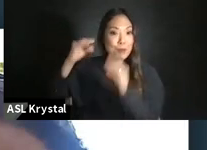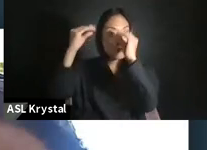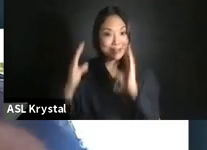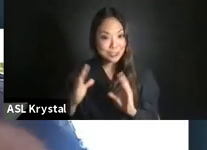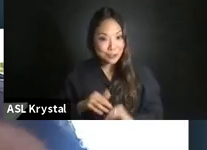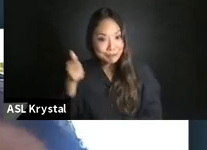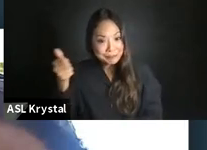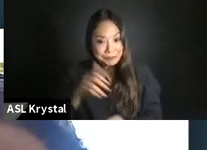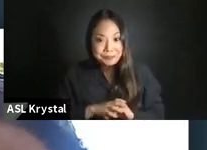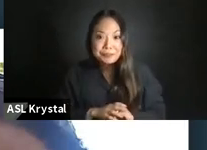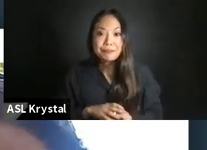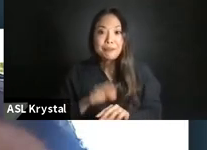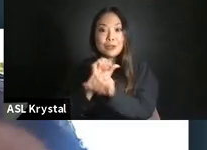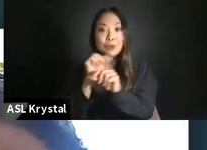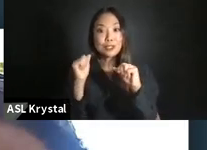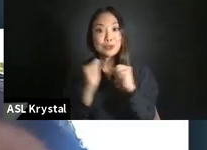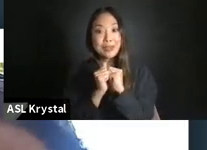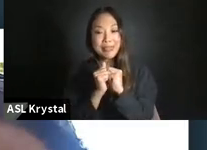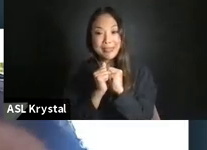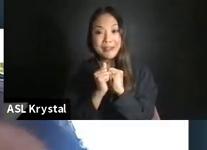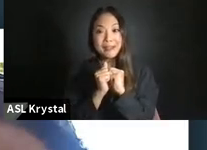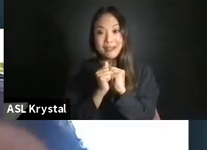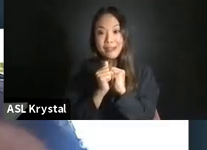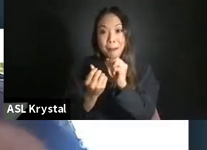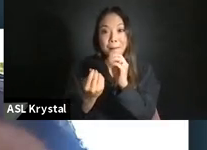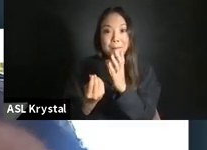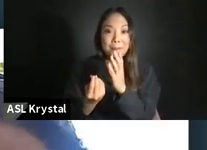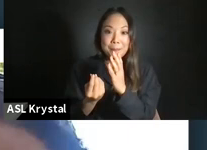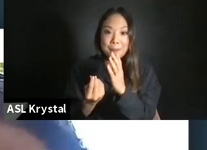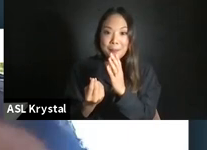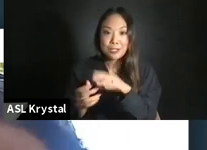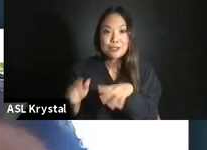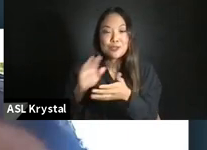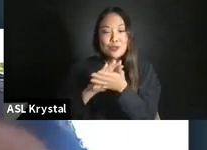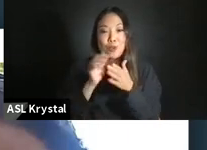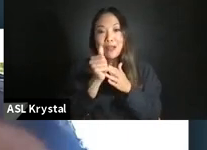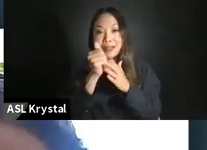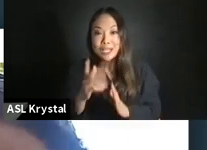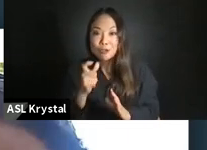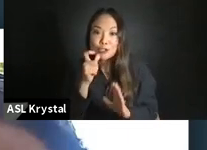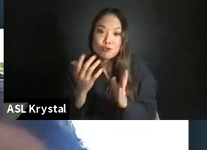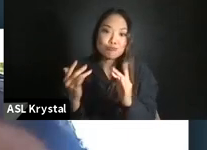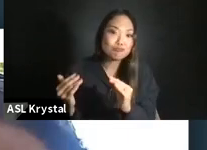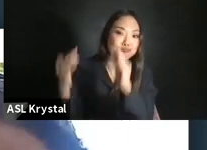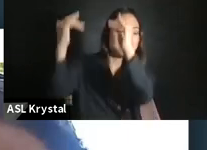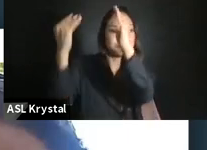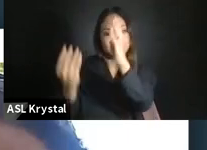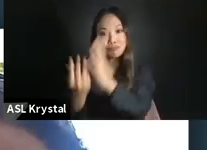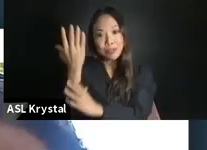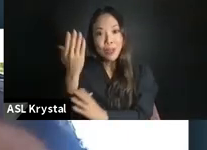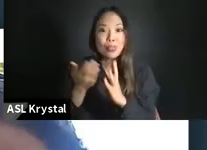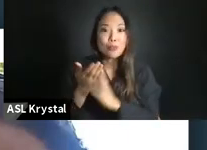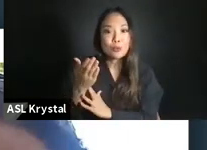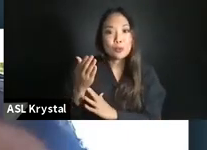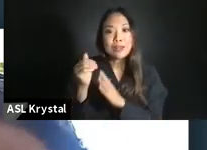worked with budding school budding student uh budding school leaders through the instructional leadership program at